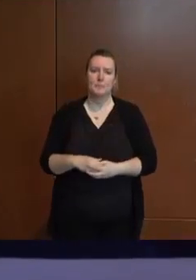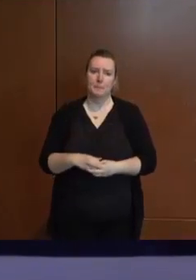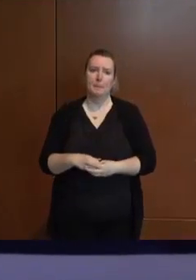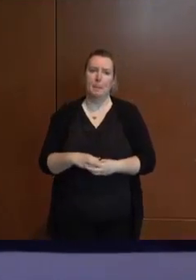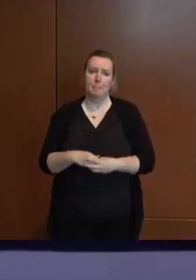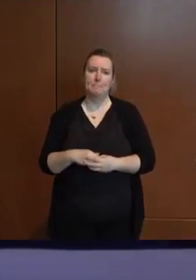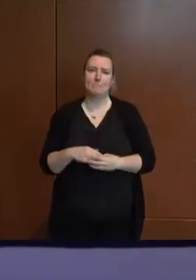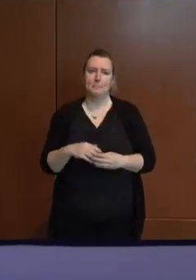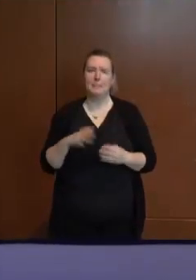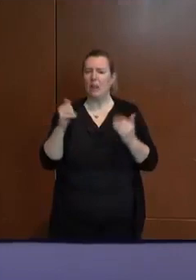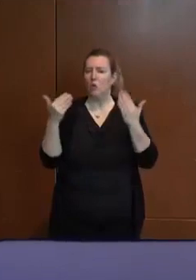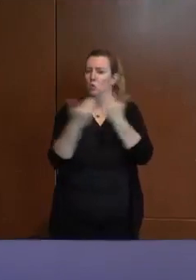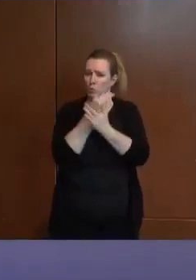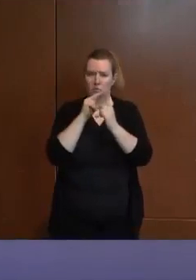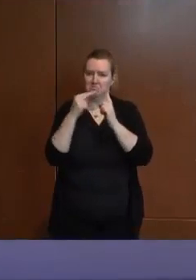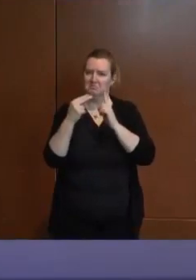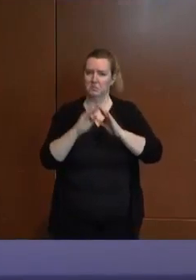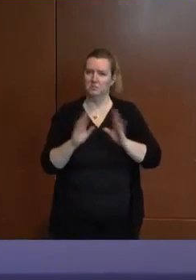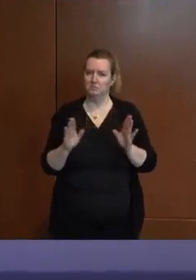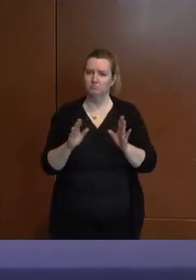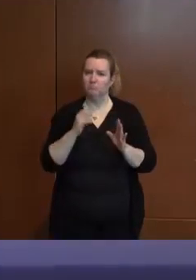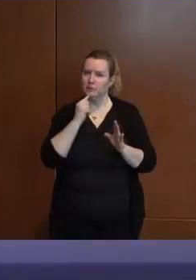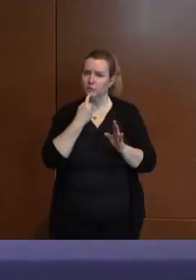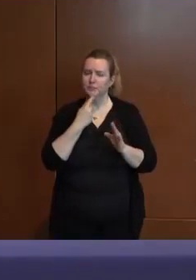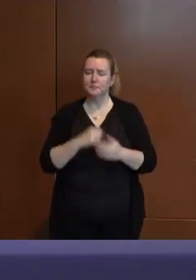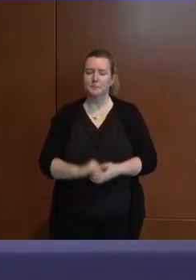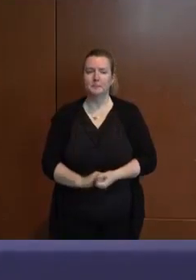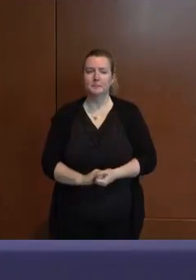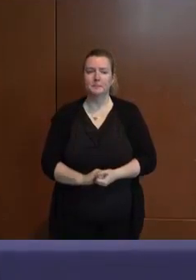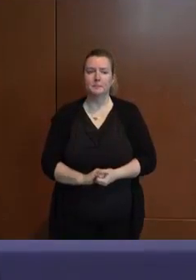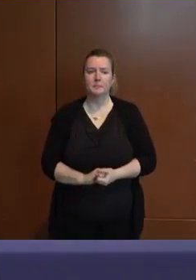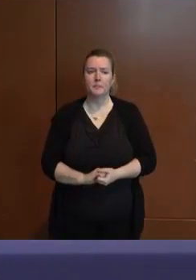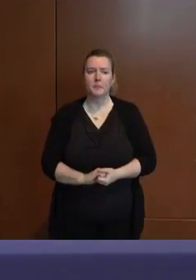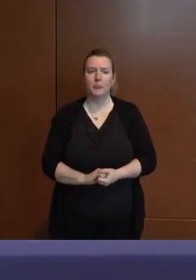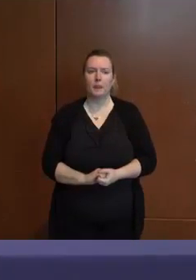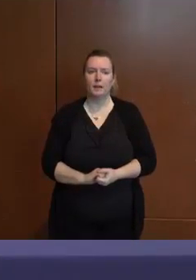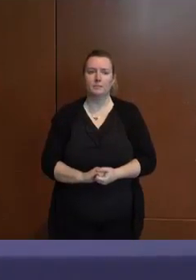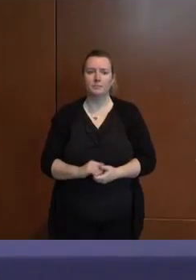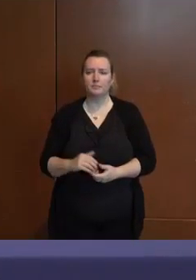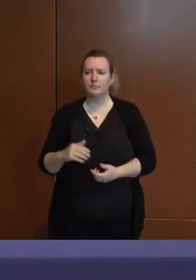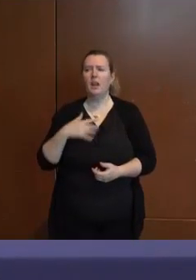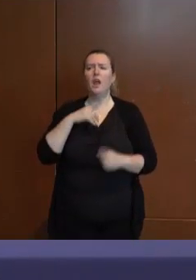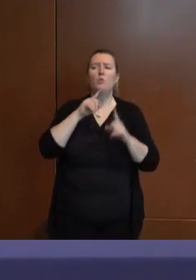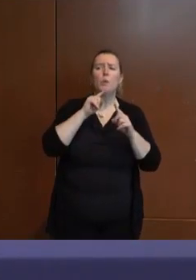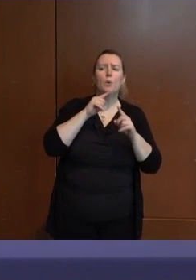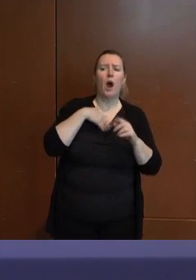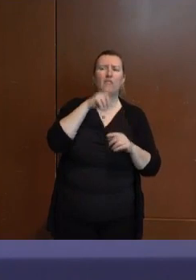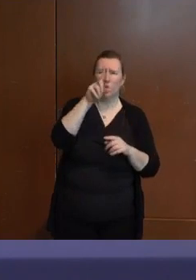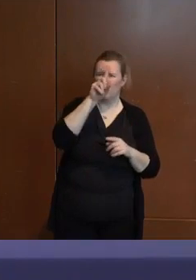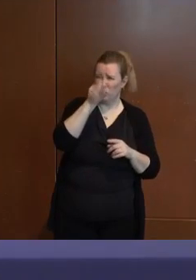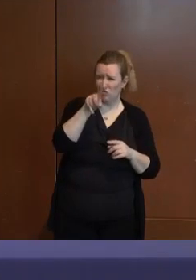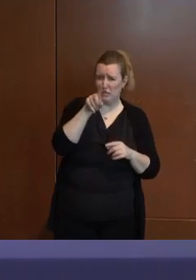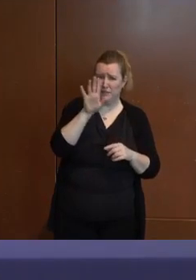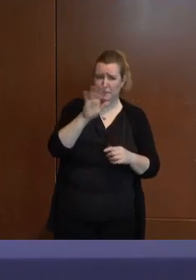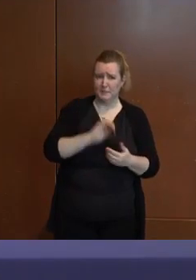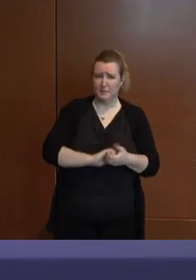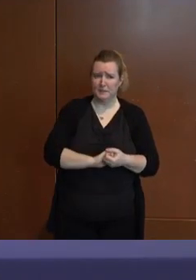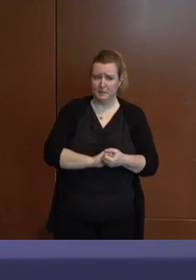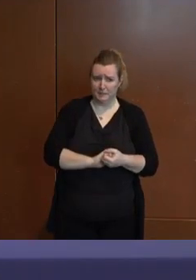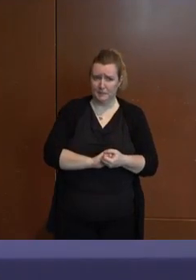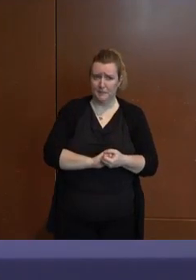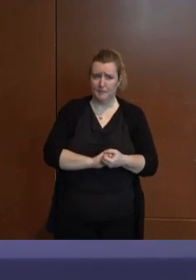gatherings are that. Real quick. Follow up, if I may. Commissioner, you had mentioned with regard to the Shore Medical